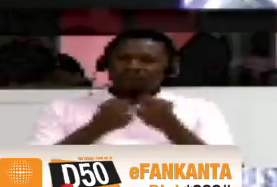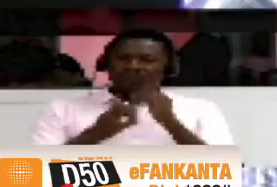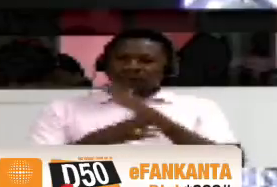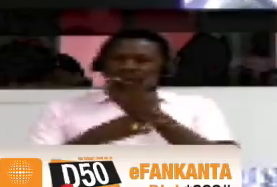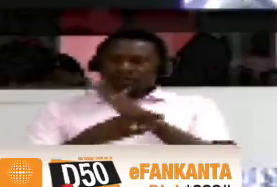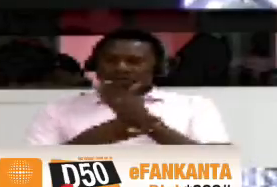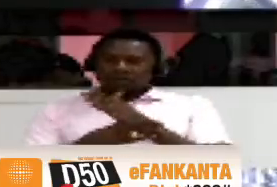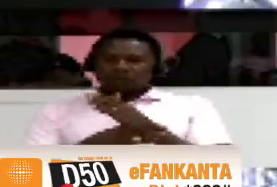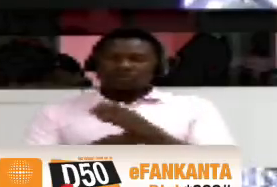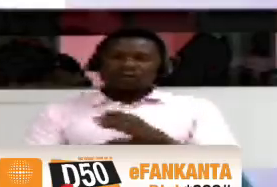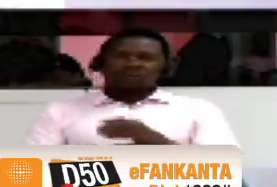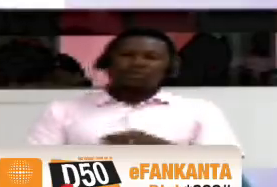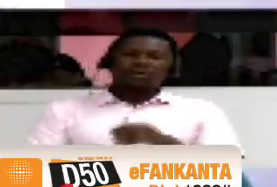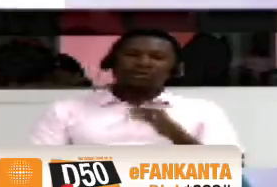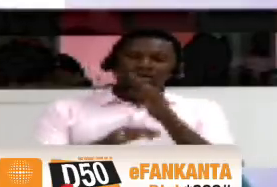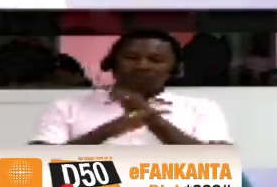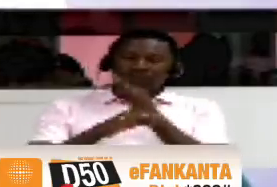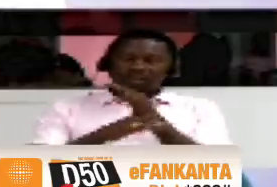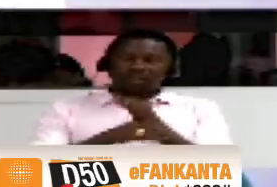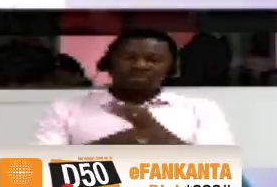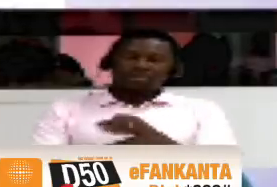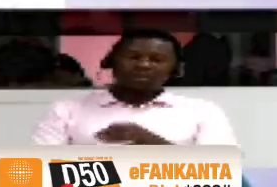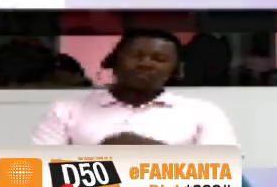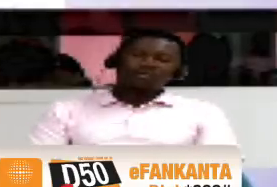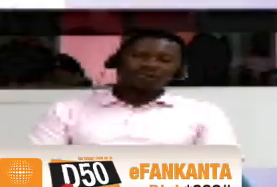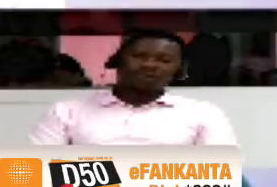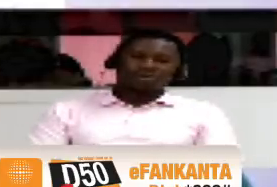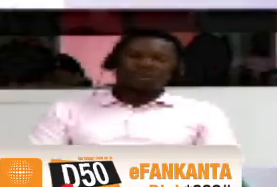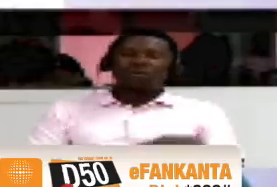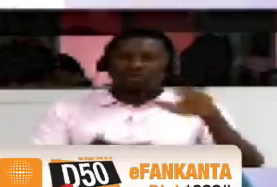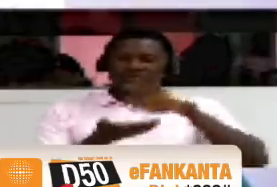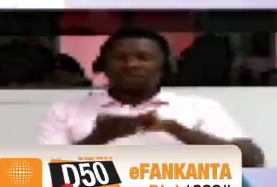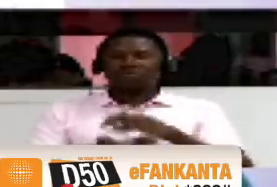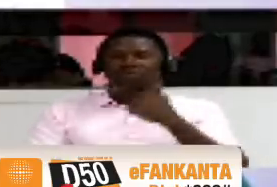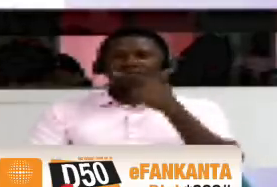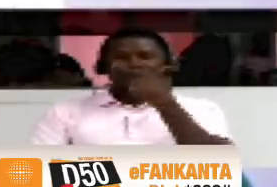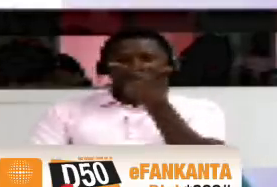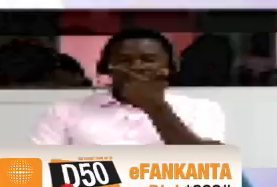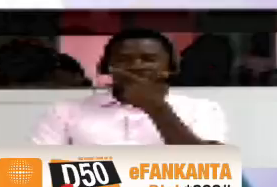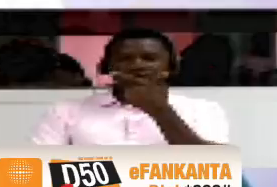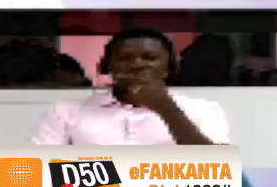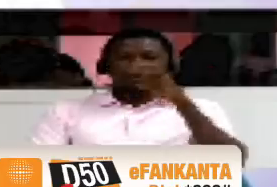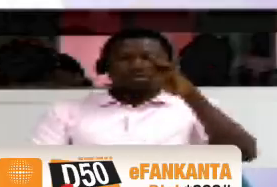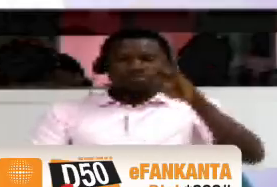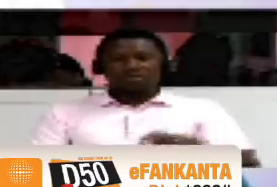between this the was on the 7th of March. 7th of March. On a Tuesday.